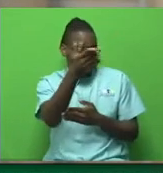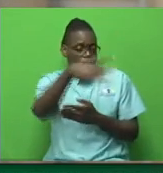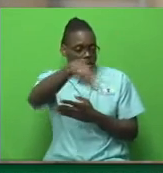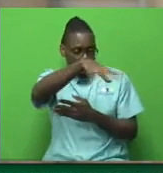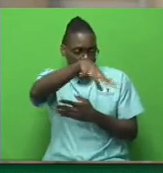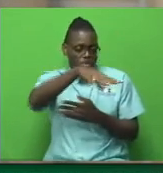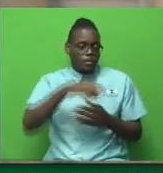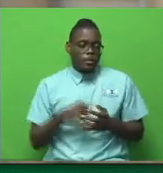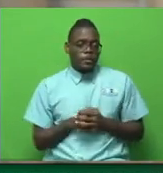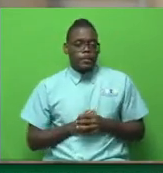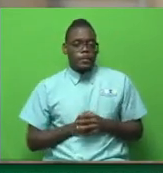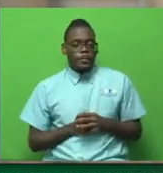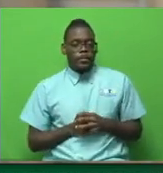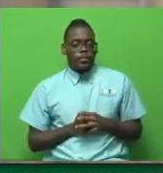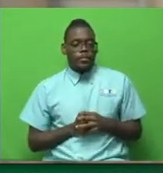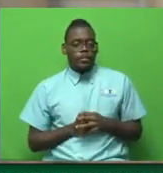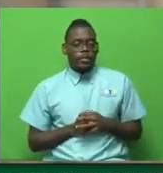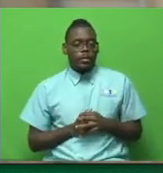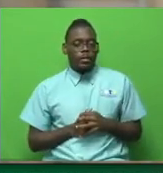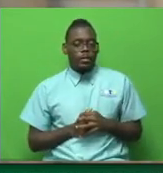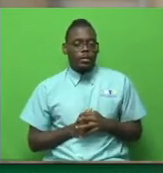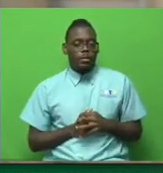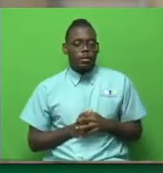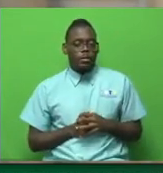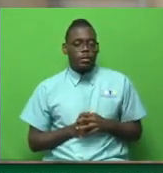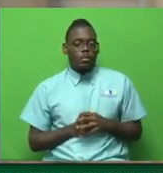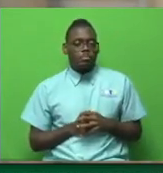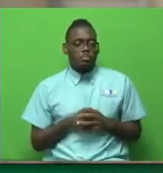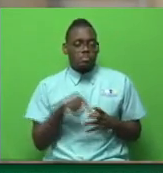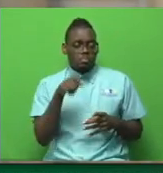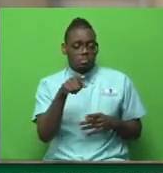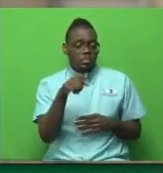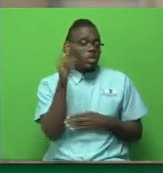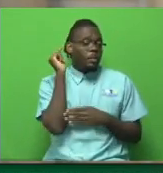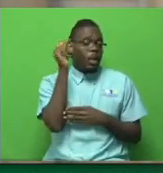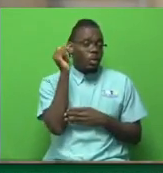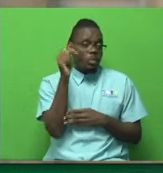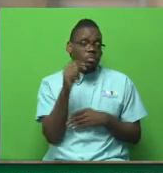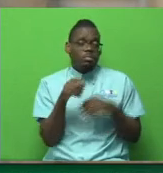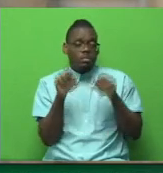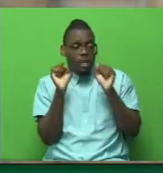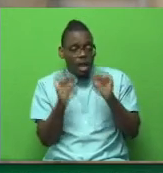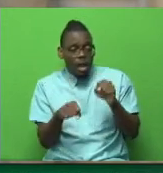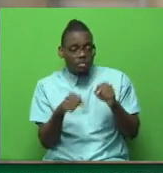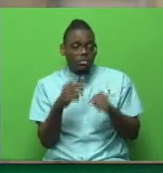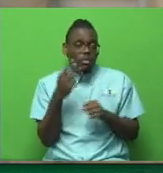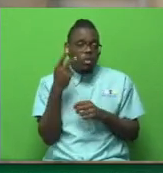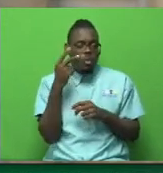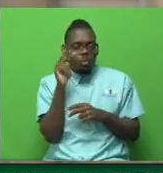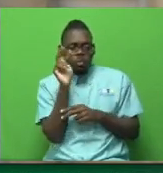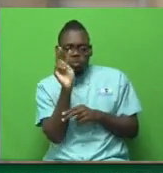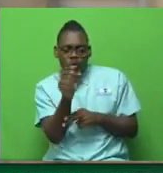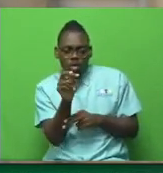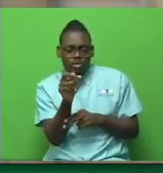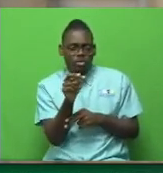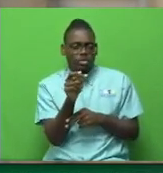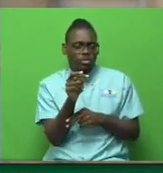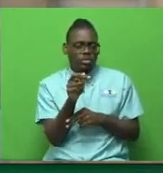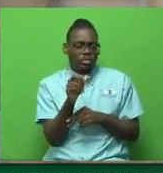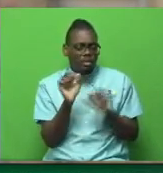business it is one that Tobago should take a very strong look at because it's competitive advantages plus